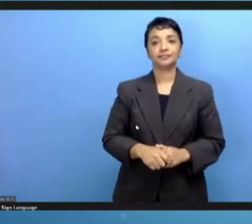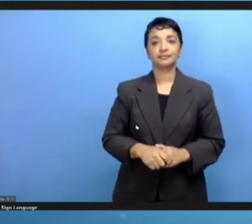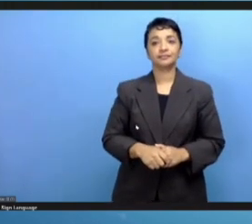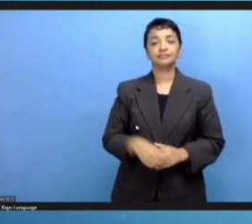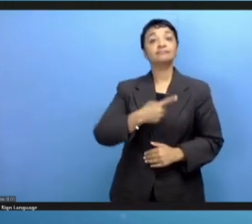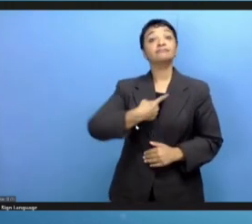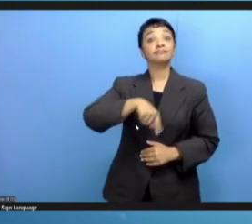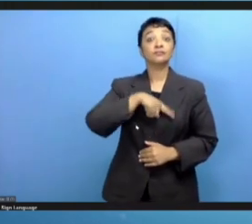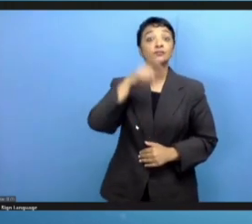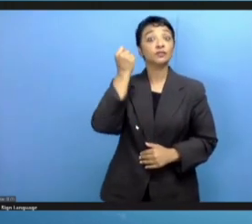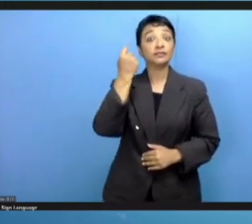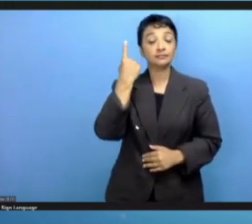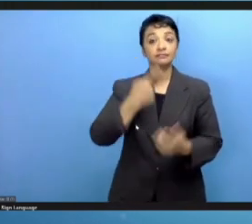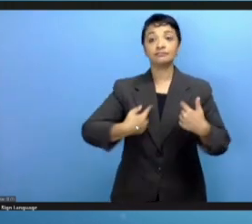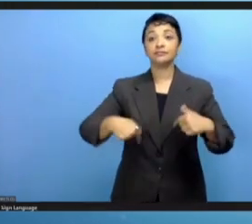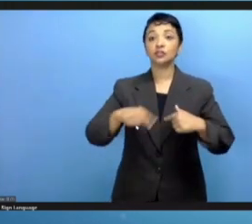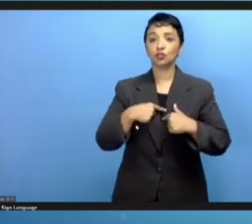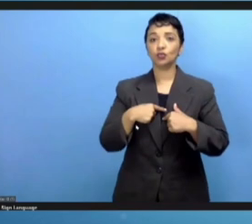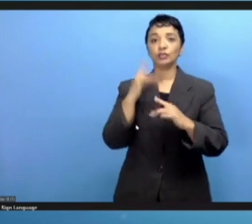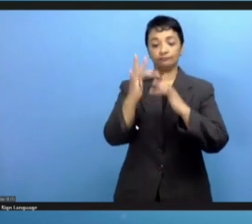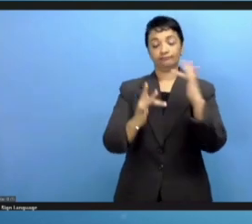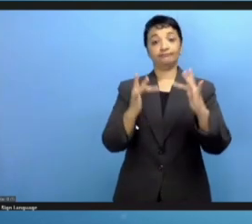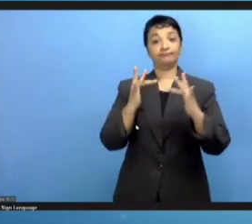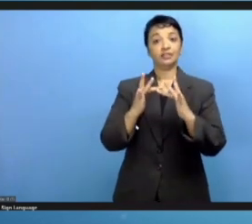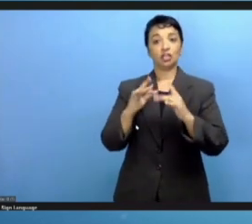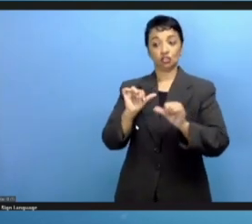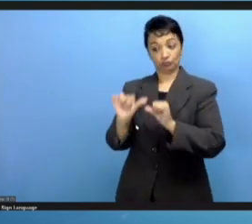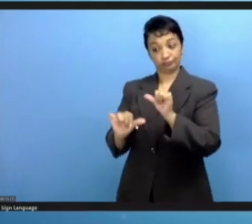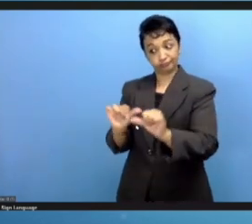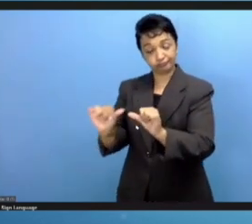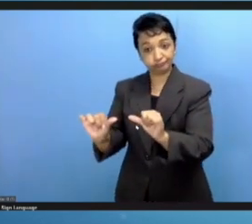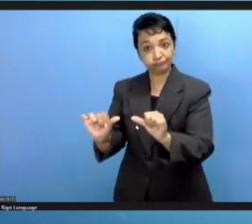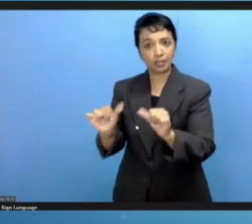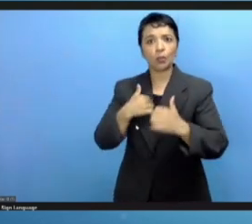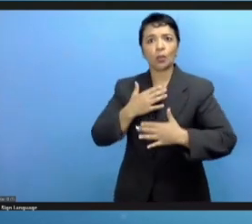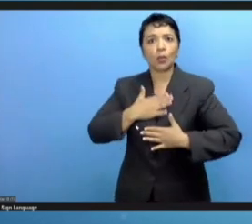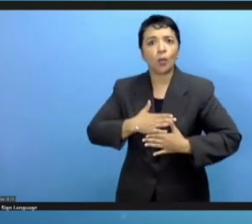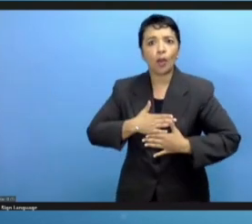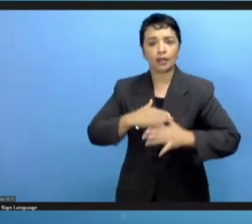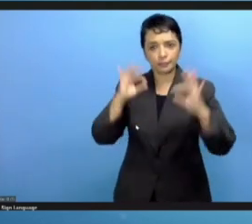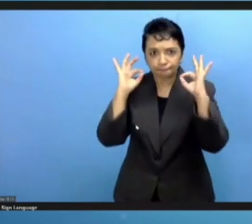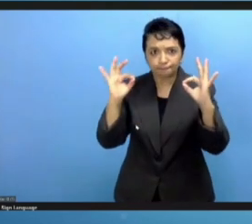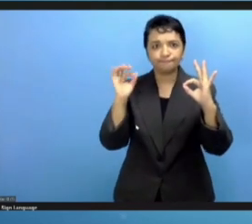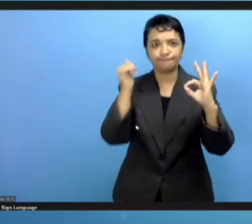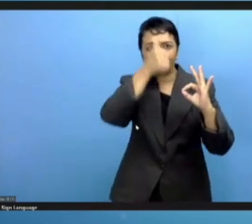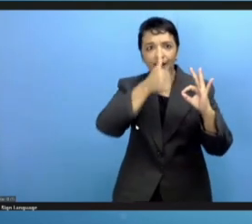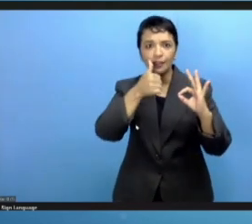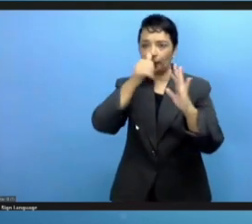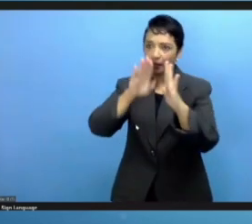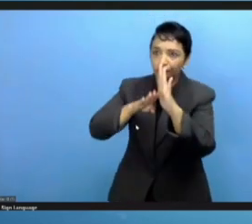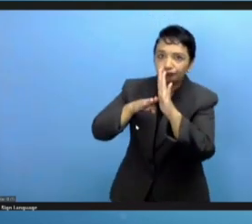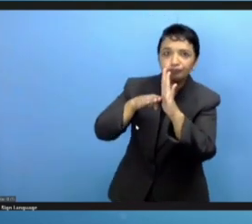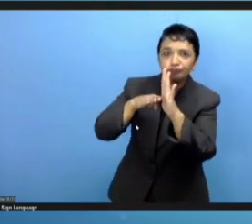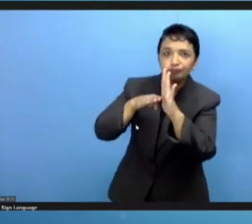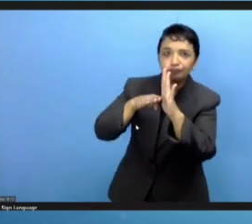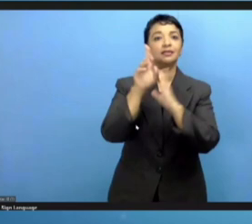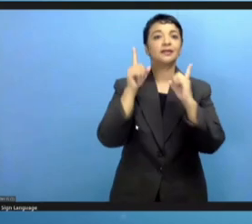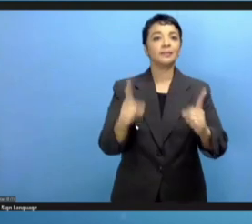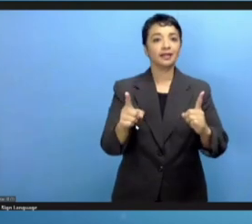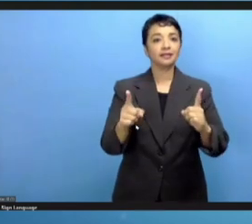aspirations and international journey to realizing a prosperous Ethiopia, a conducive and